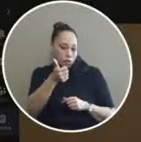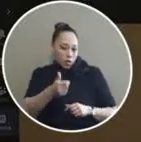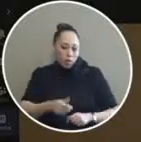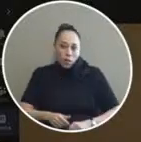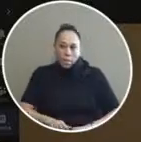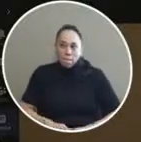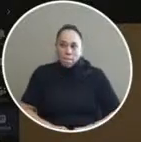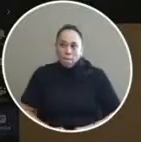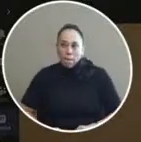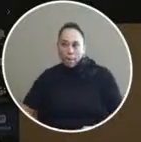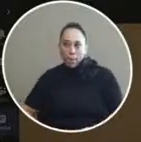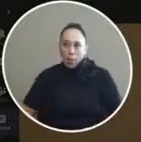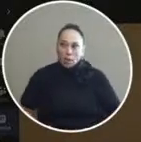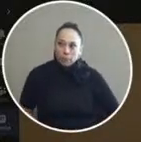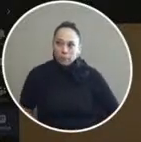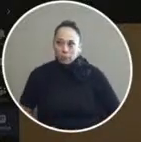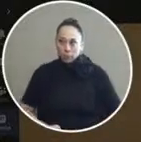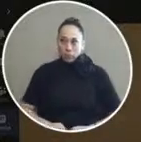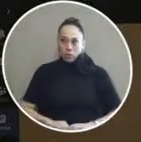Okay.